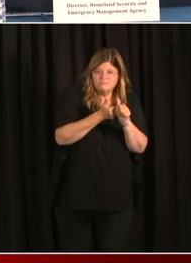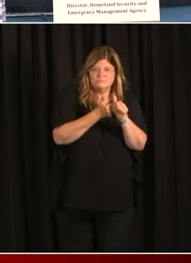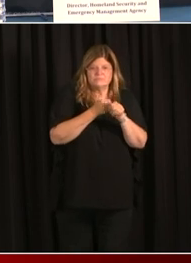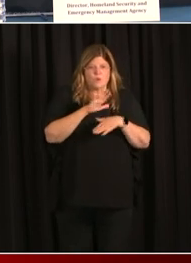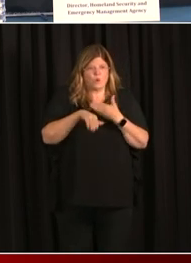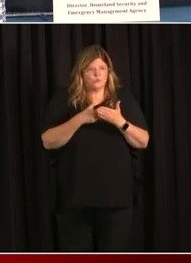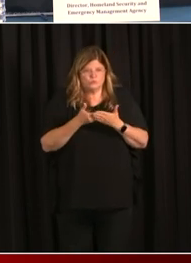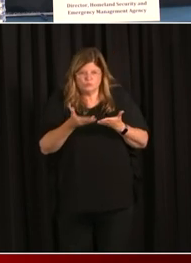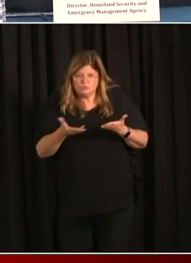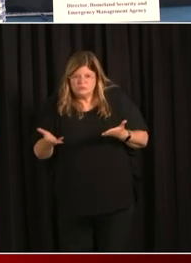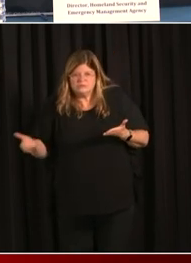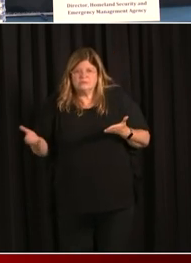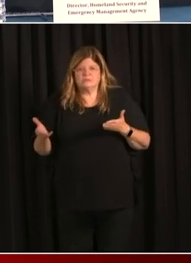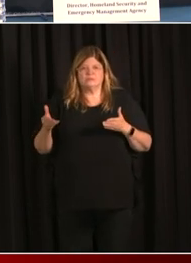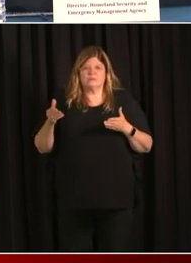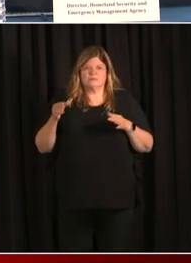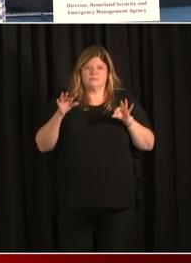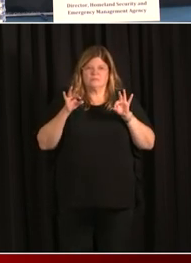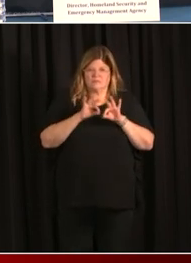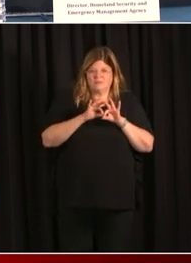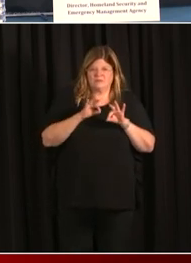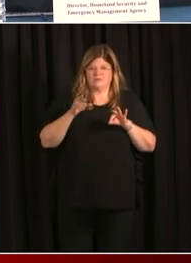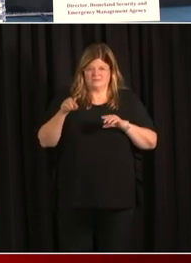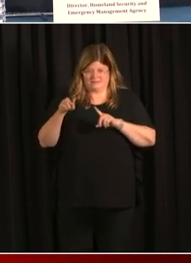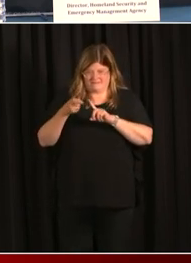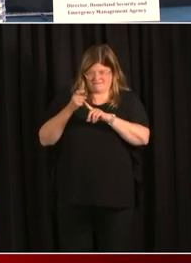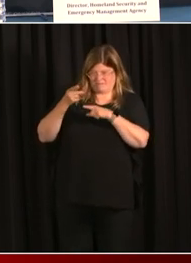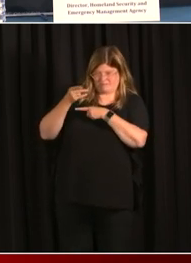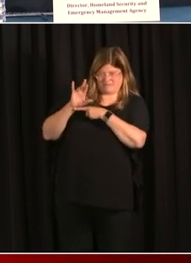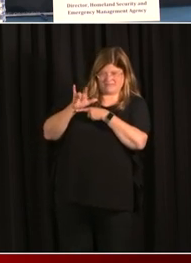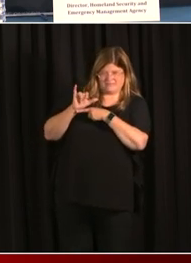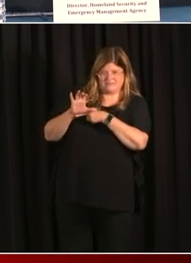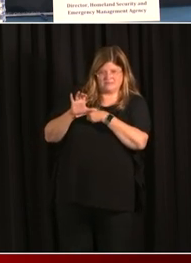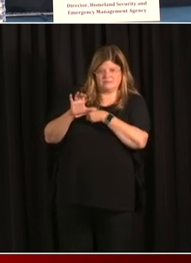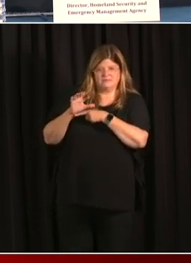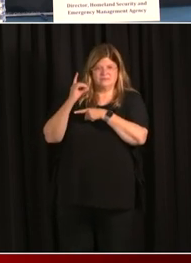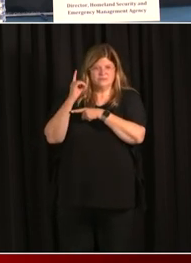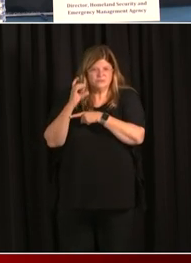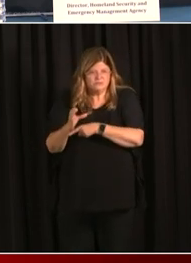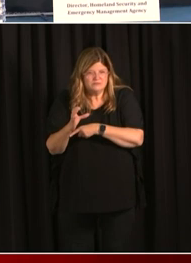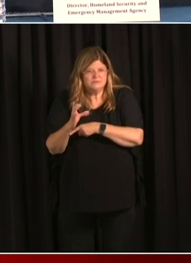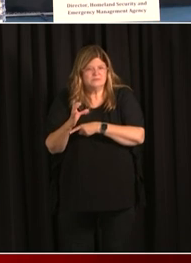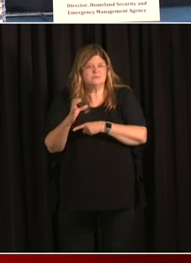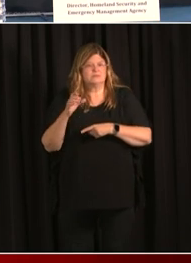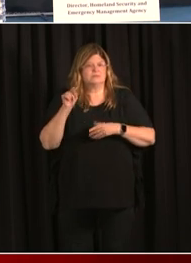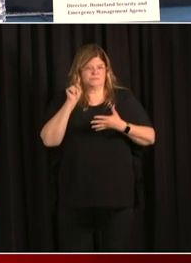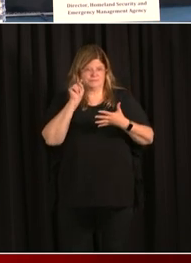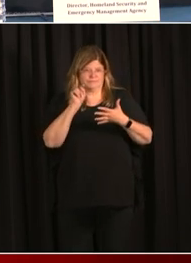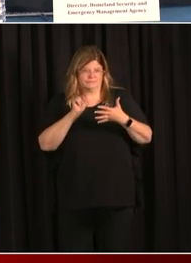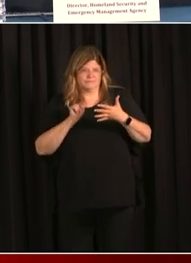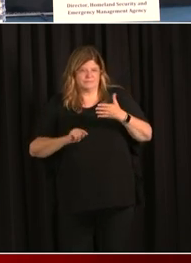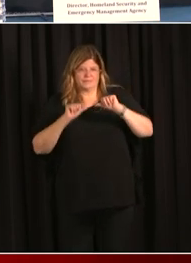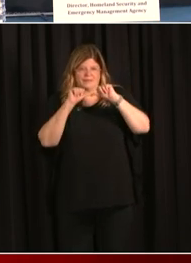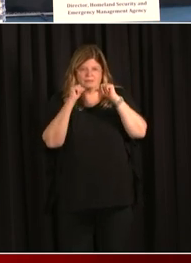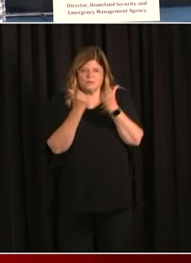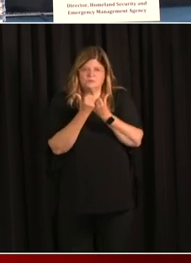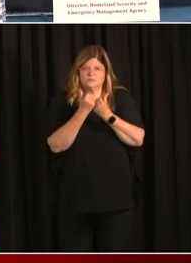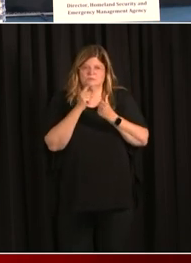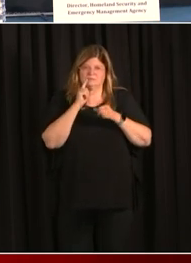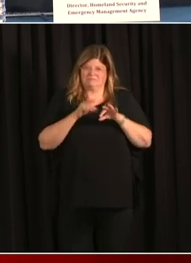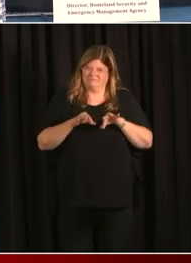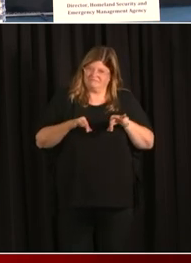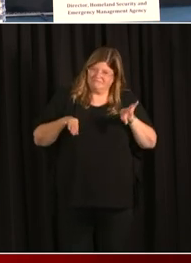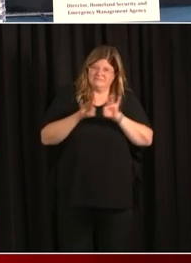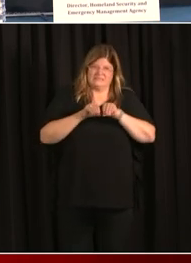the resources that were being brought to bear from across the district, all these agencies really making sure that we were pushing